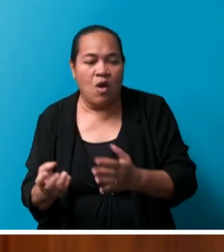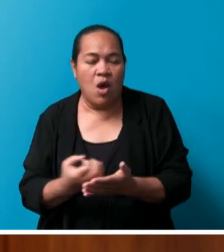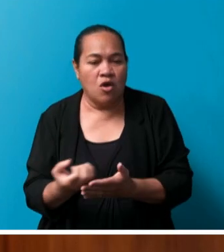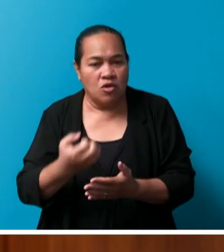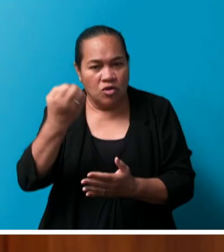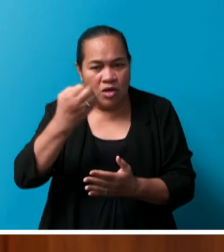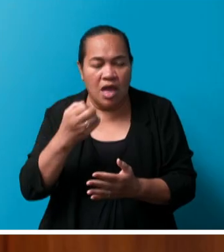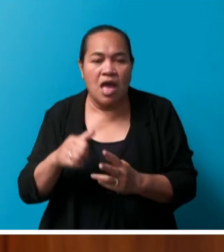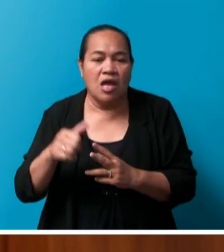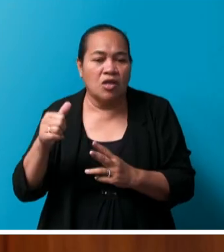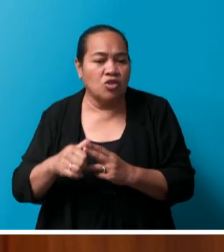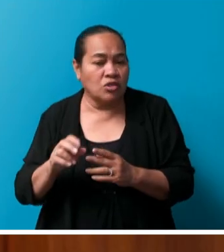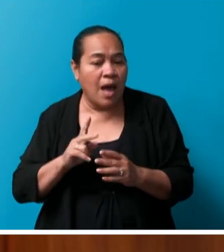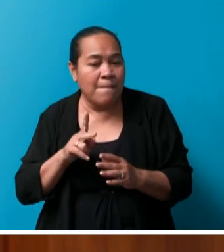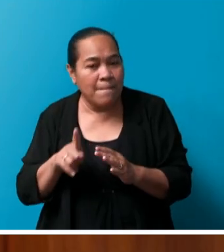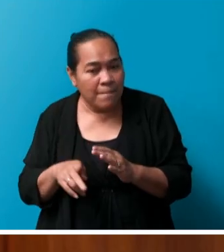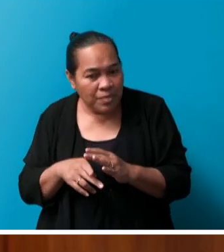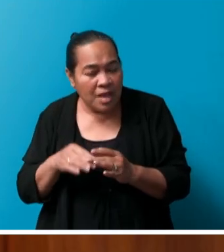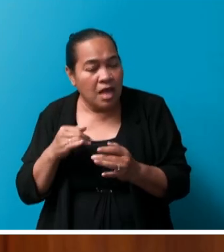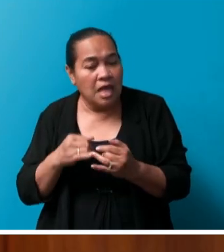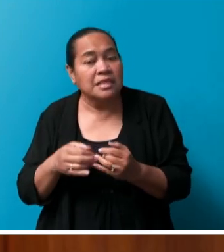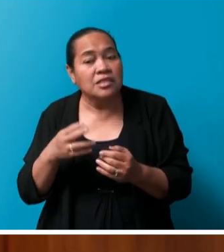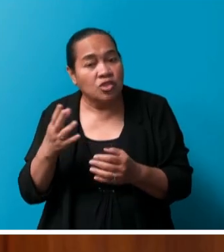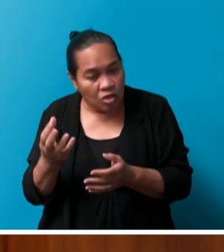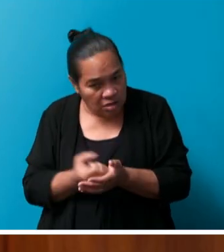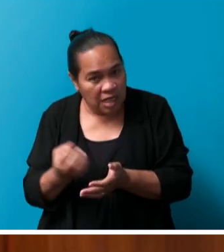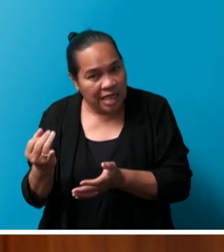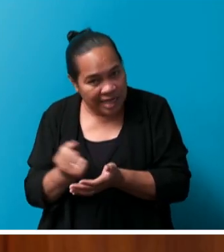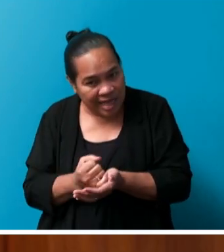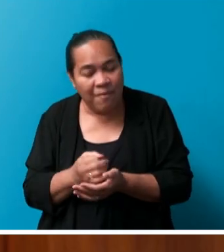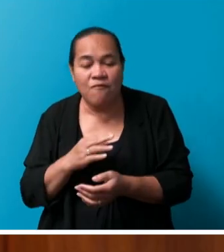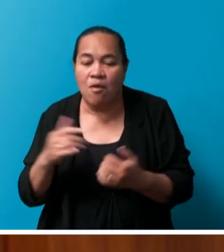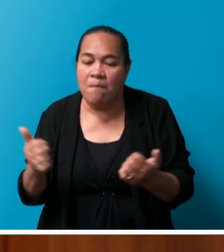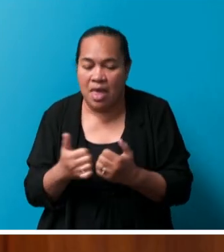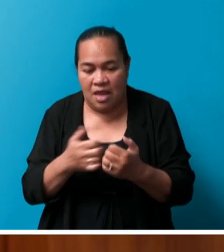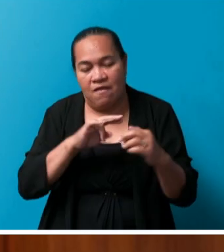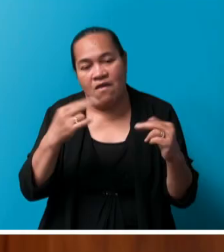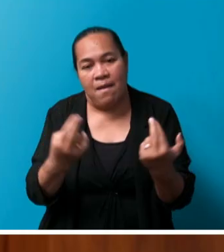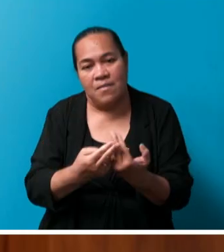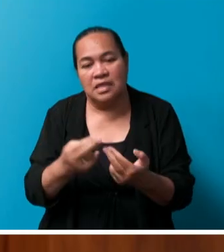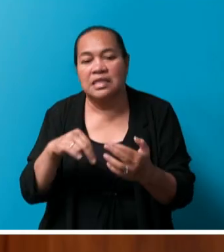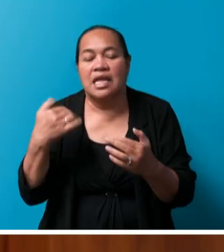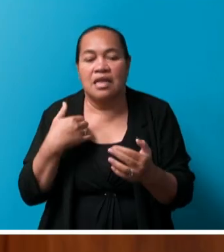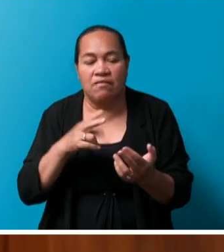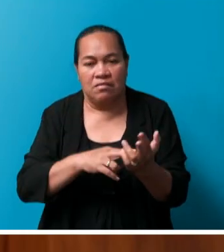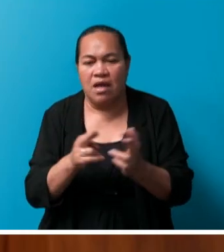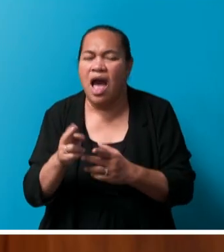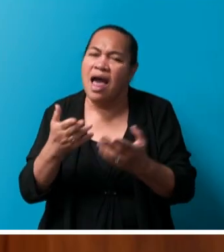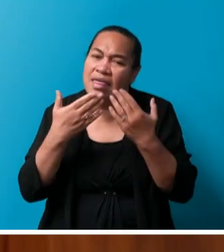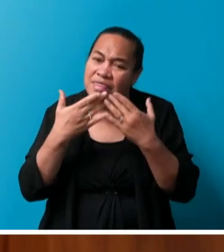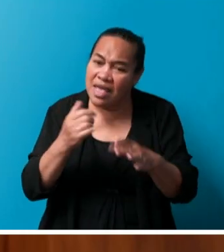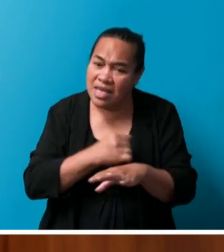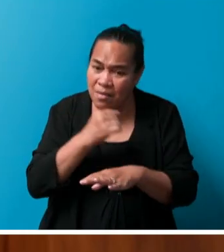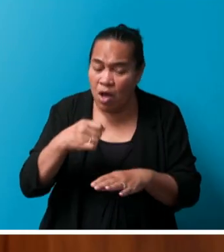a primary source of income for many rural households. I thank the government to continually